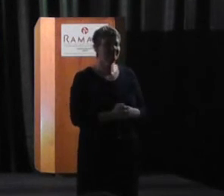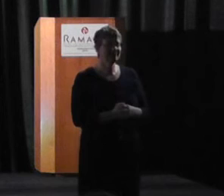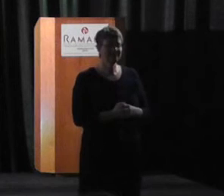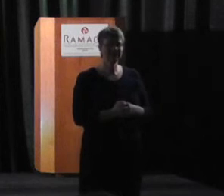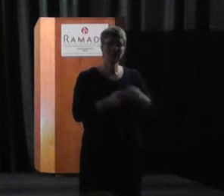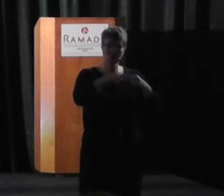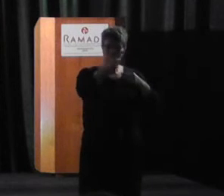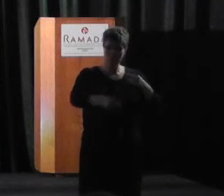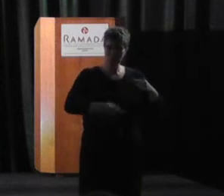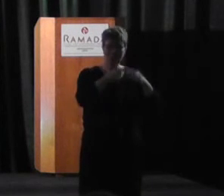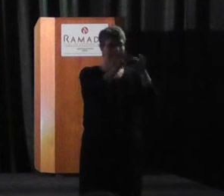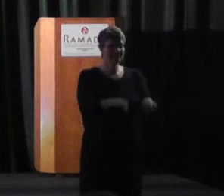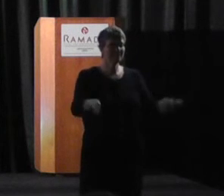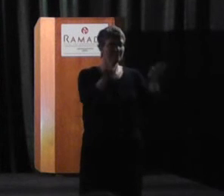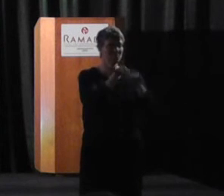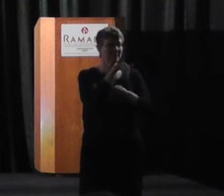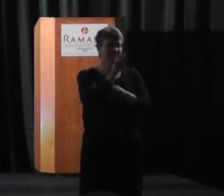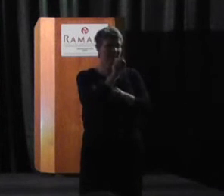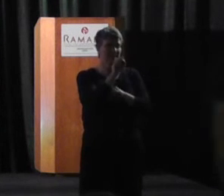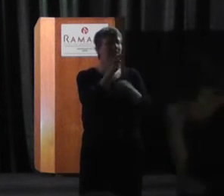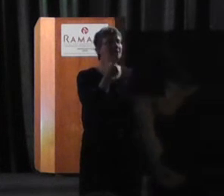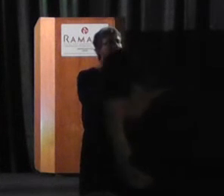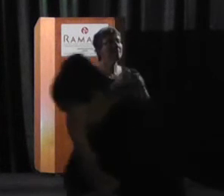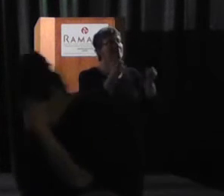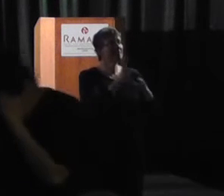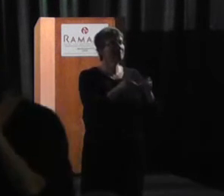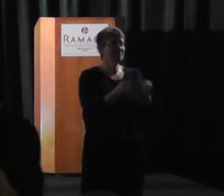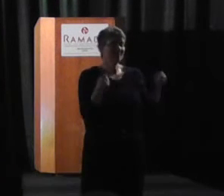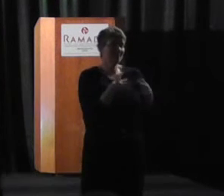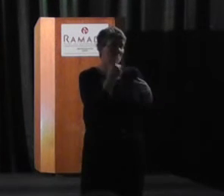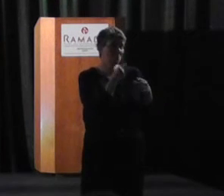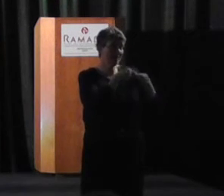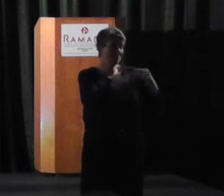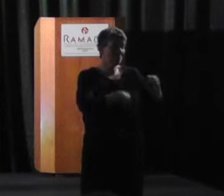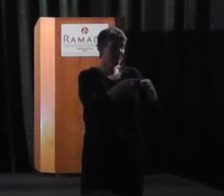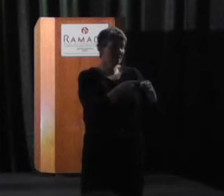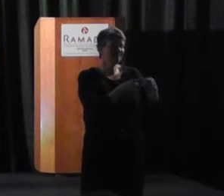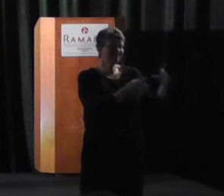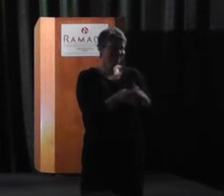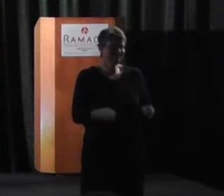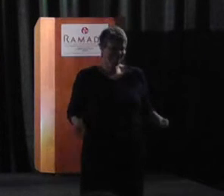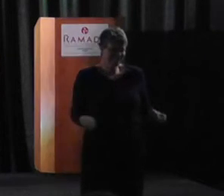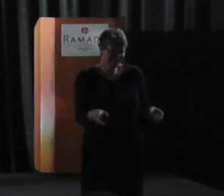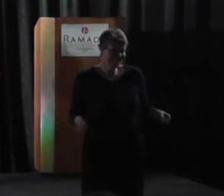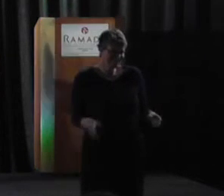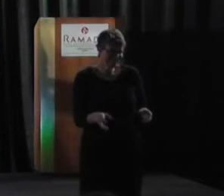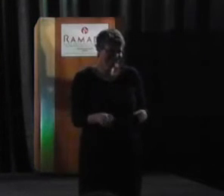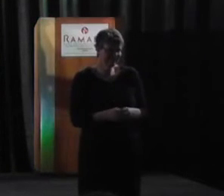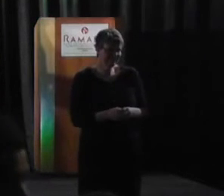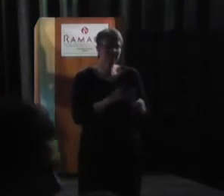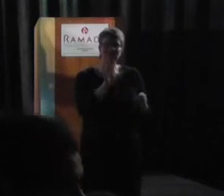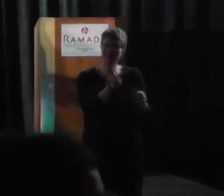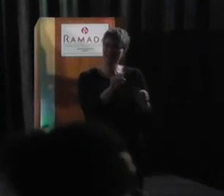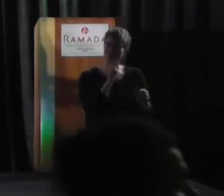one wheel that many of us fear is the wheel on a wheelchair. Yet this is a reality for a growing number of Canadians. In